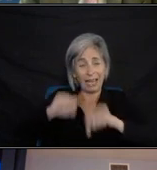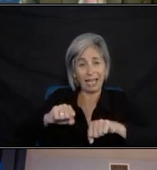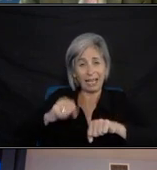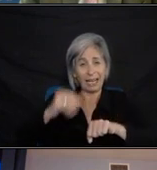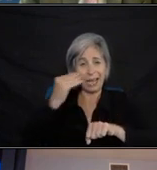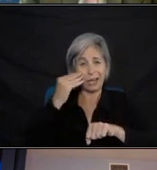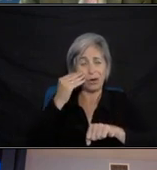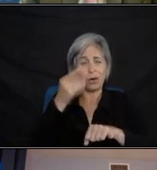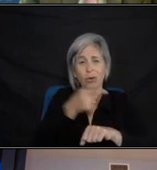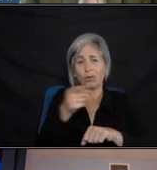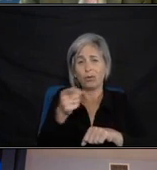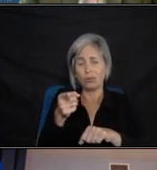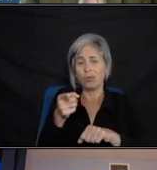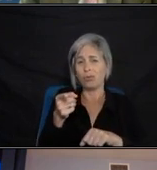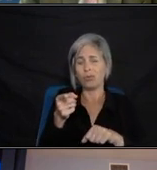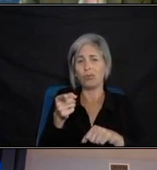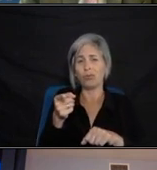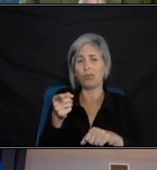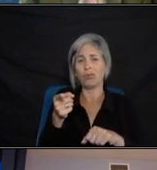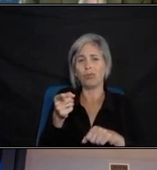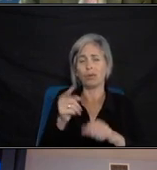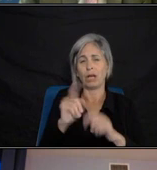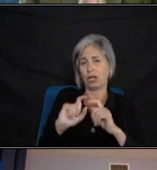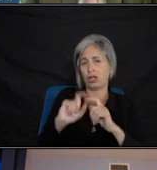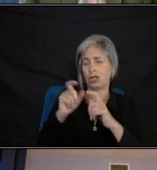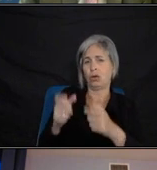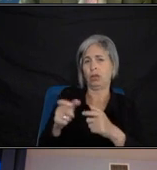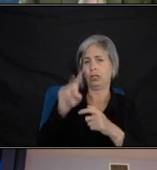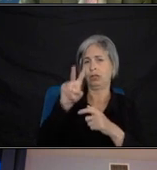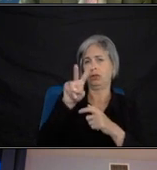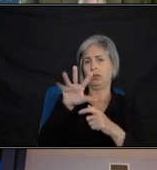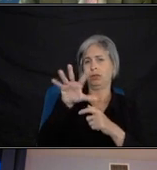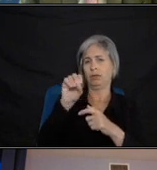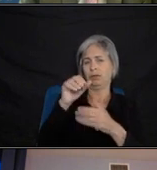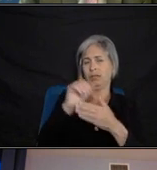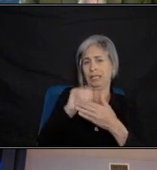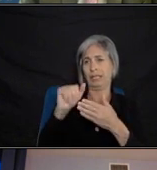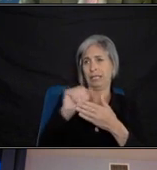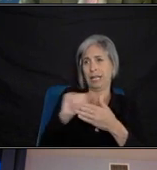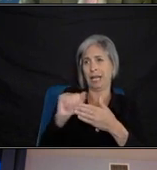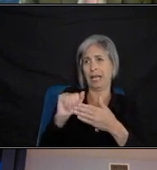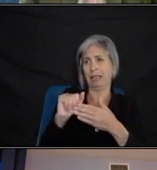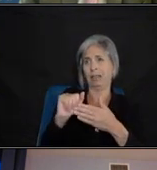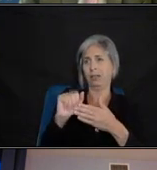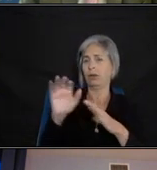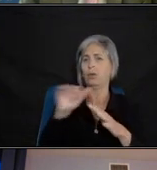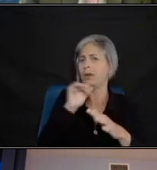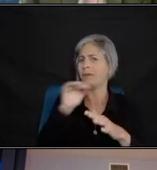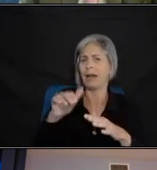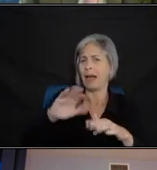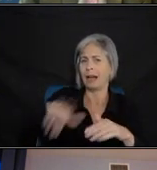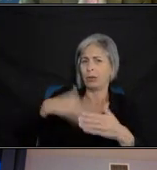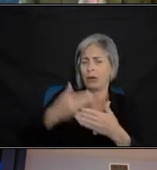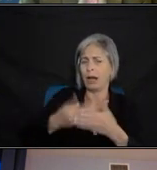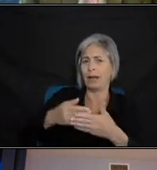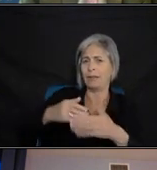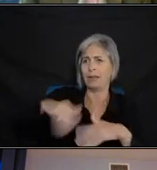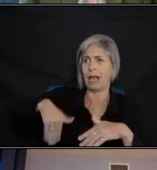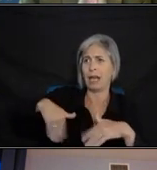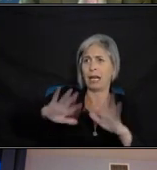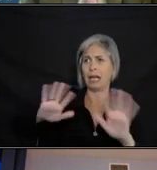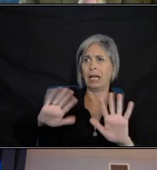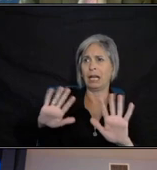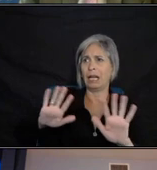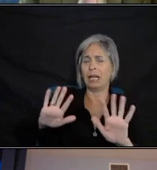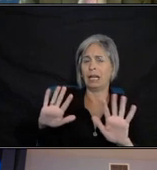you gave you donated $250. We're not there yet. We're